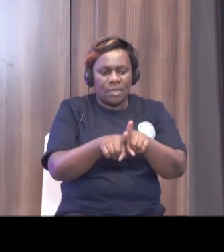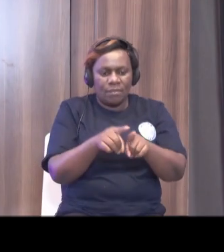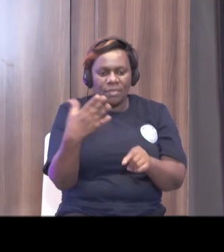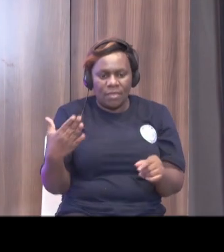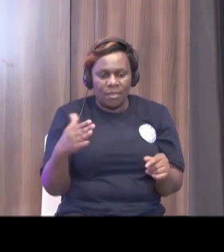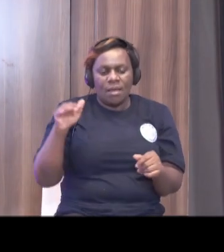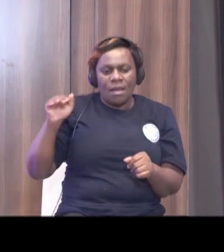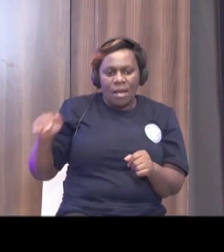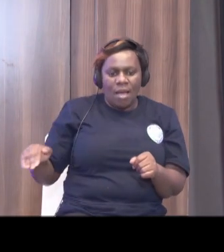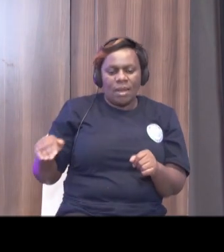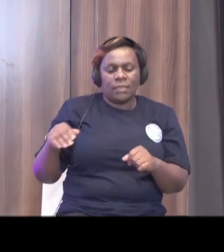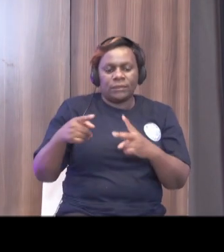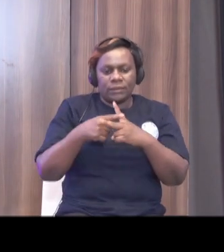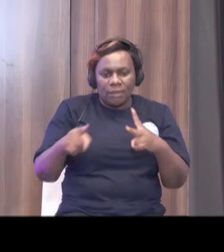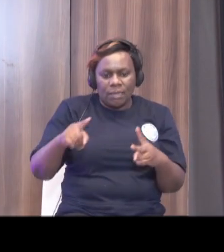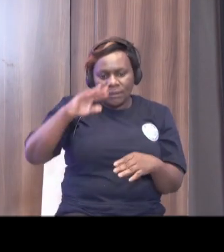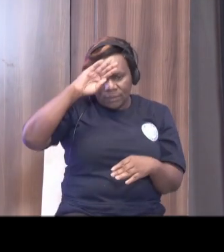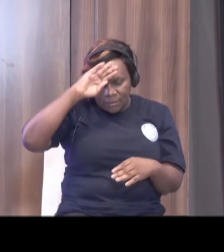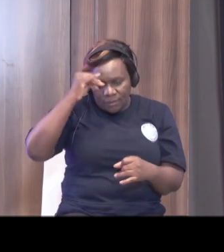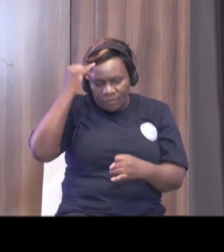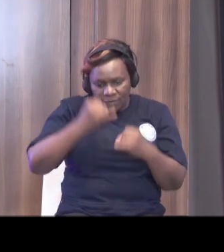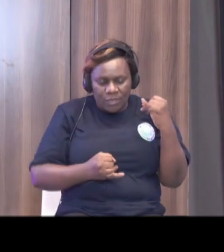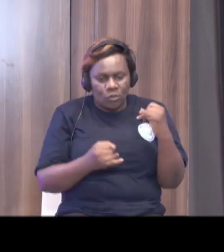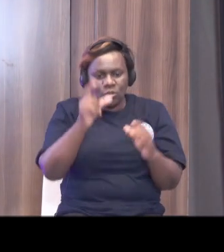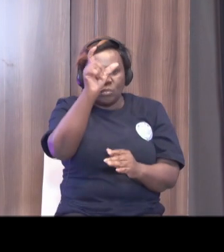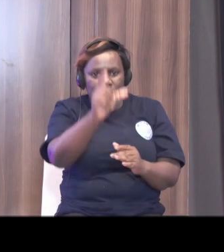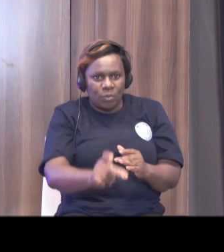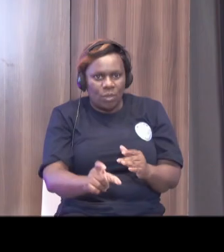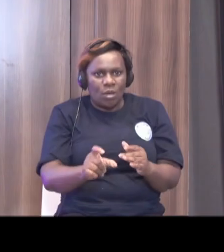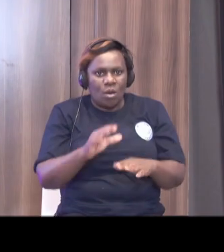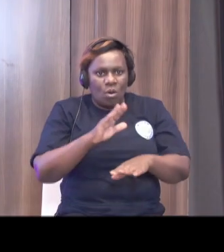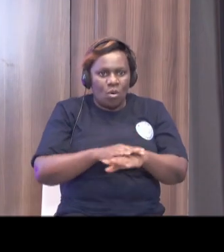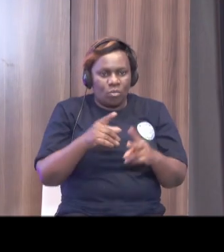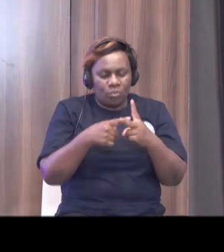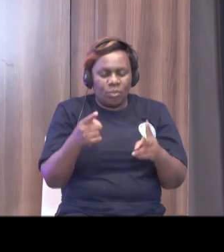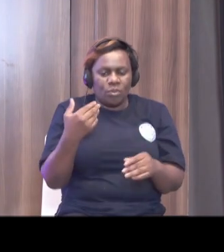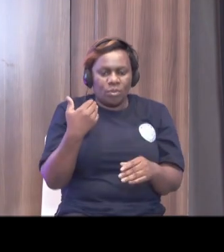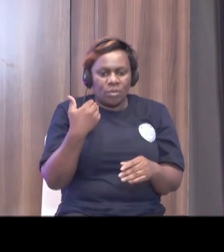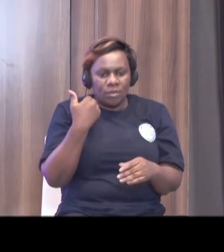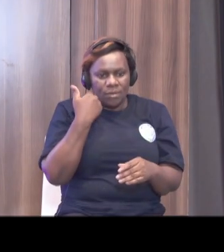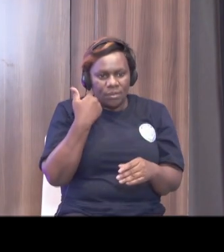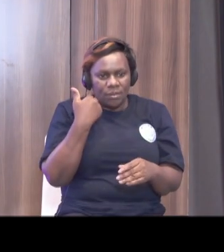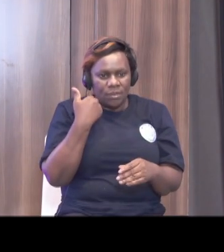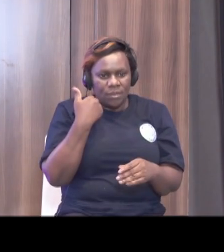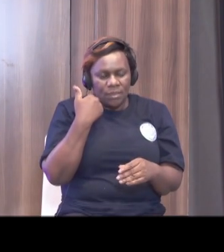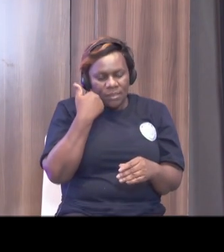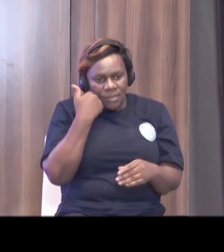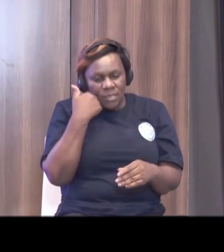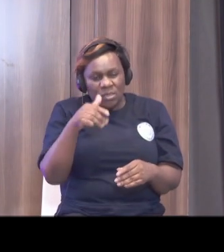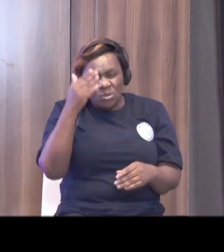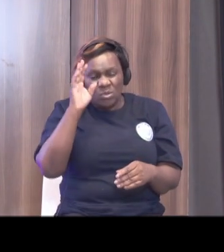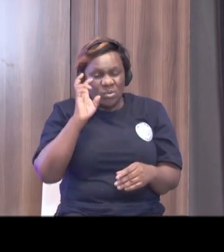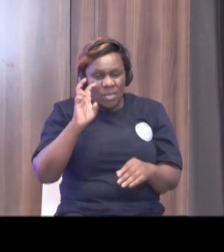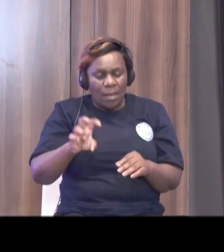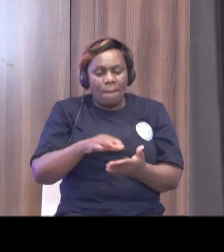for early onset disease, and in the final column for late onset disease. And what you may notice is